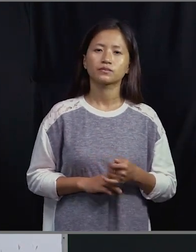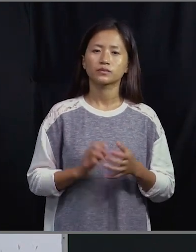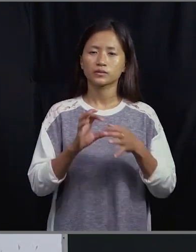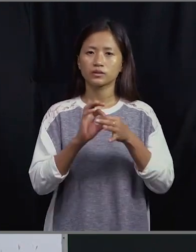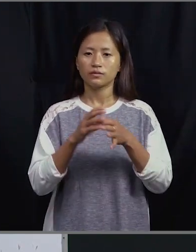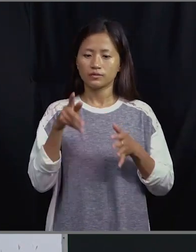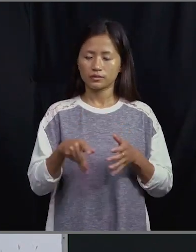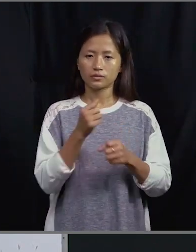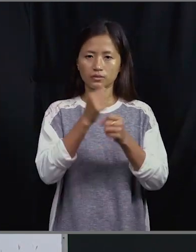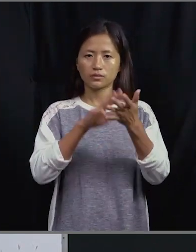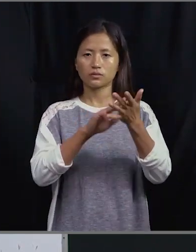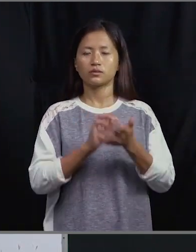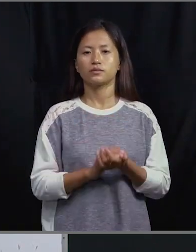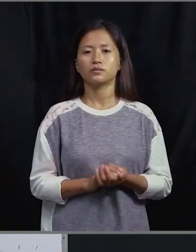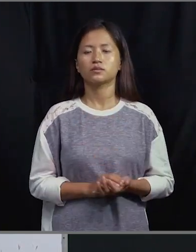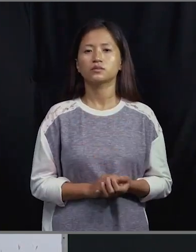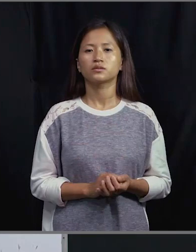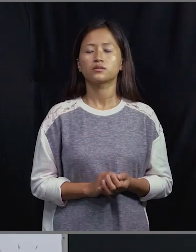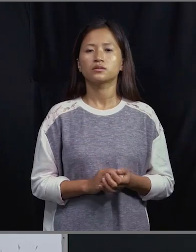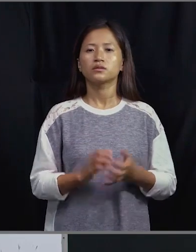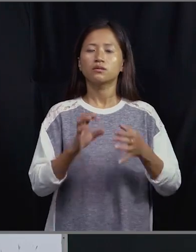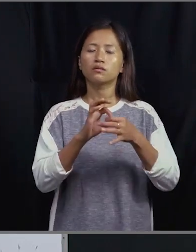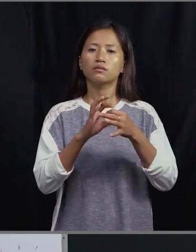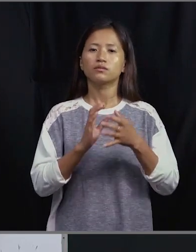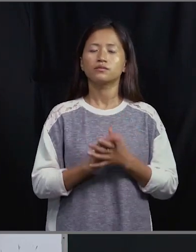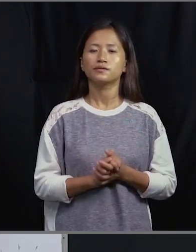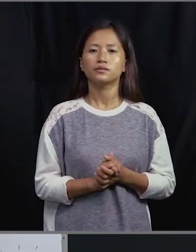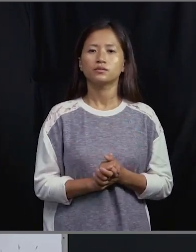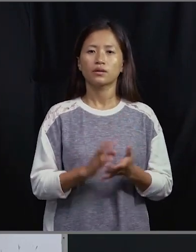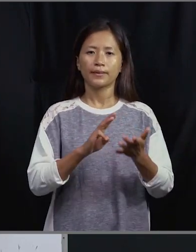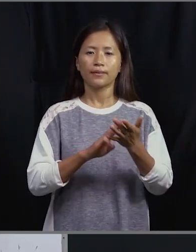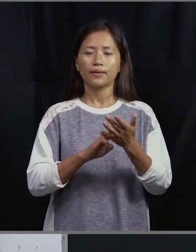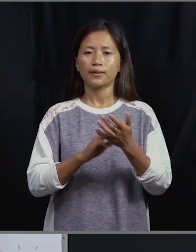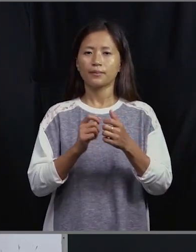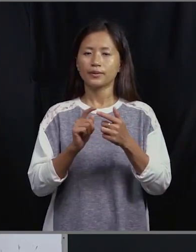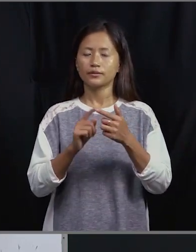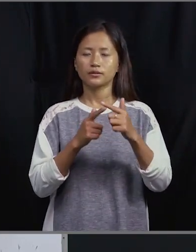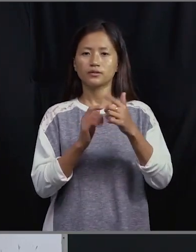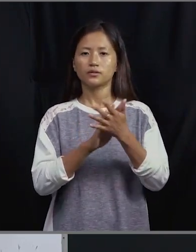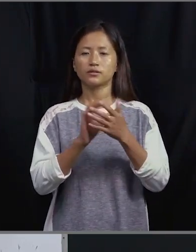of 8 gram of methane?